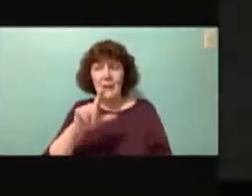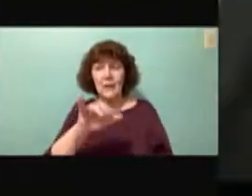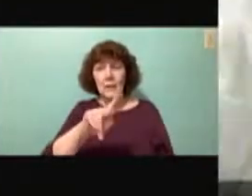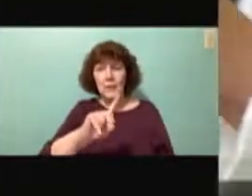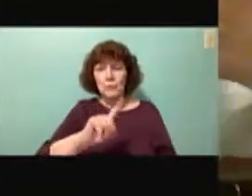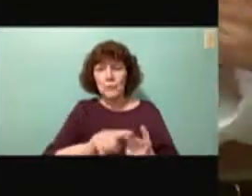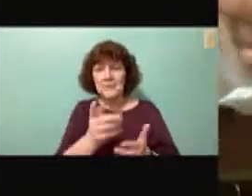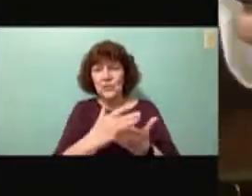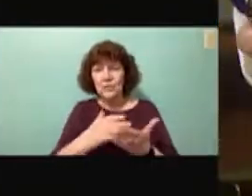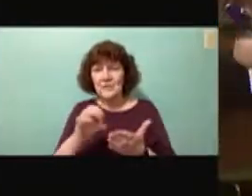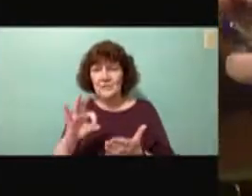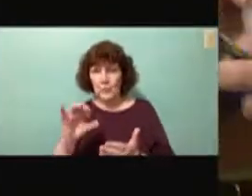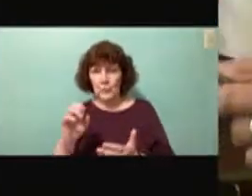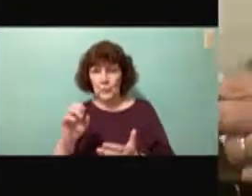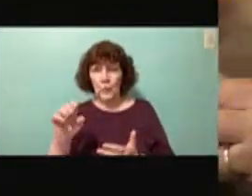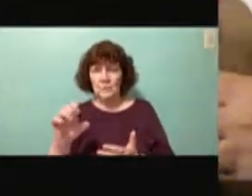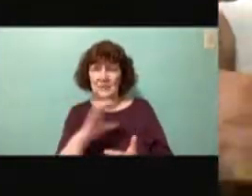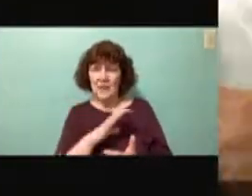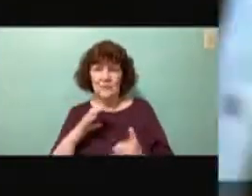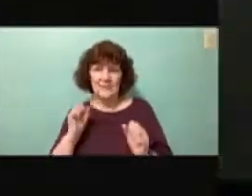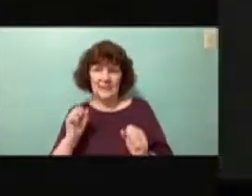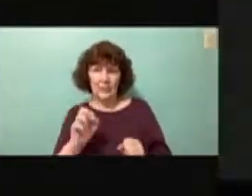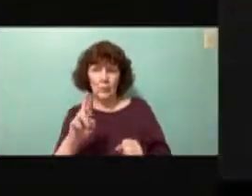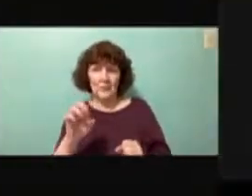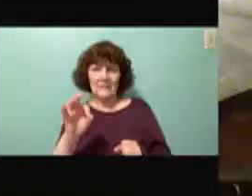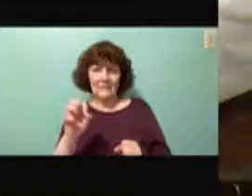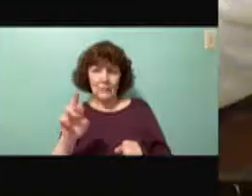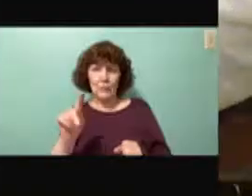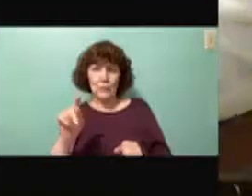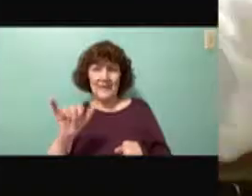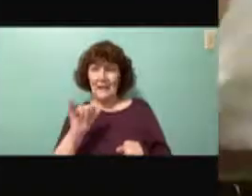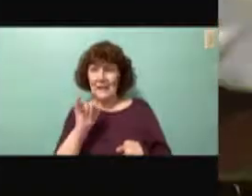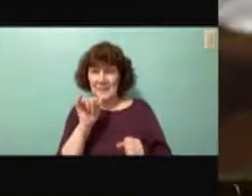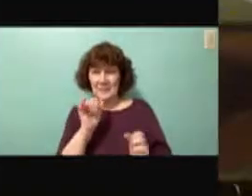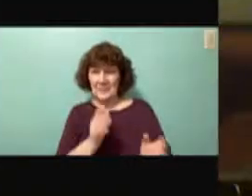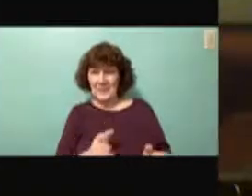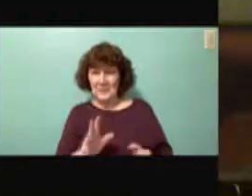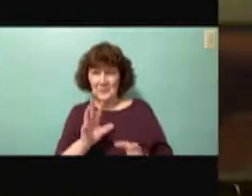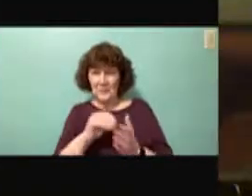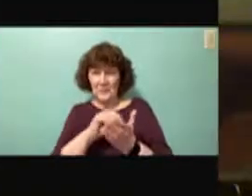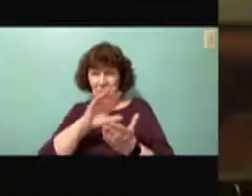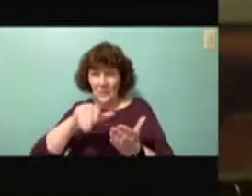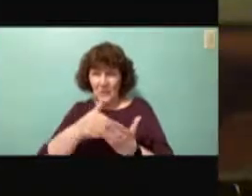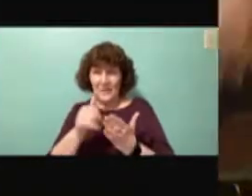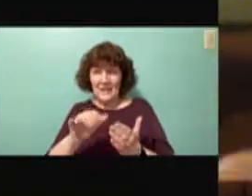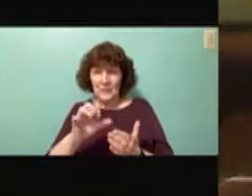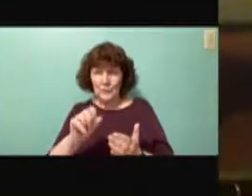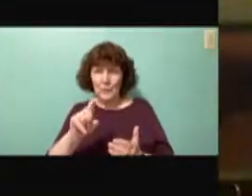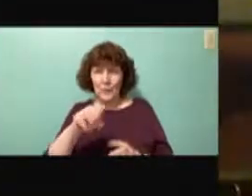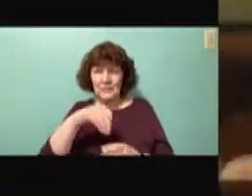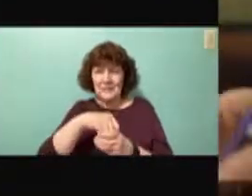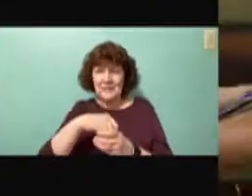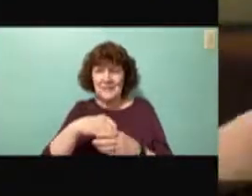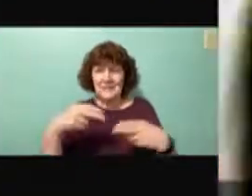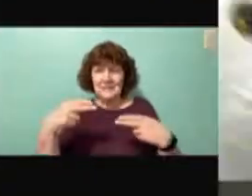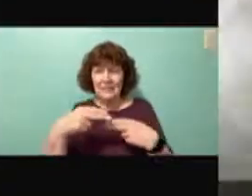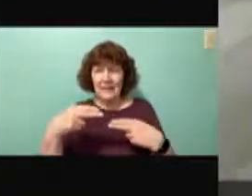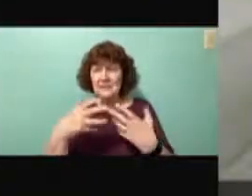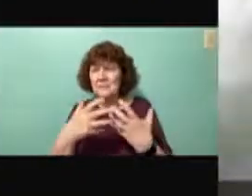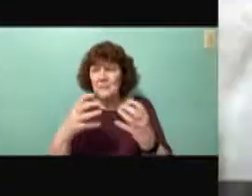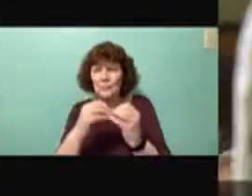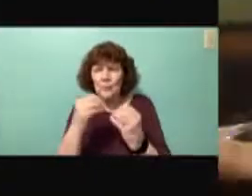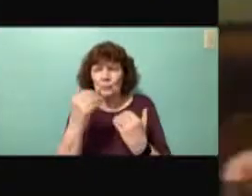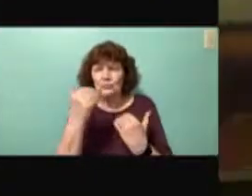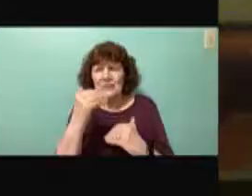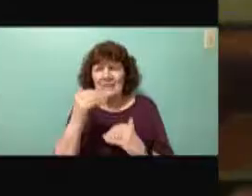feel the need to put the whole section of code in here on the slides, but they're much more restricted than is noted here